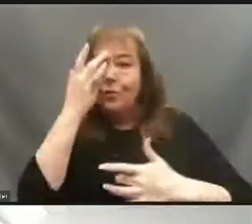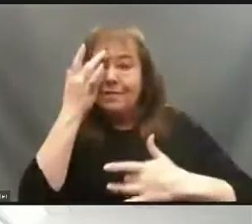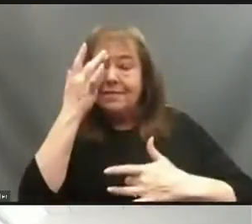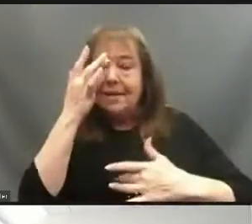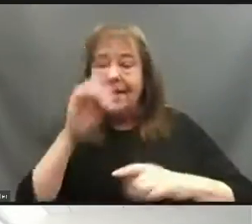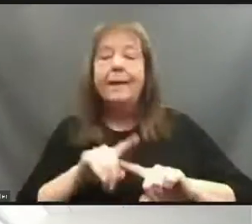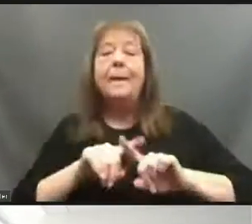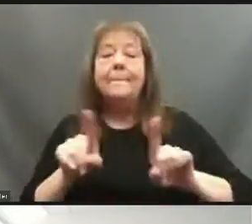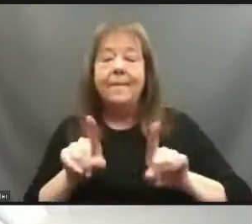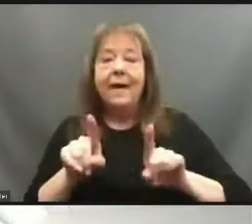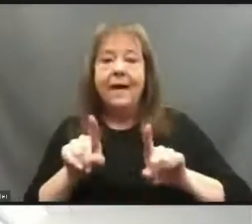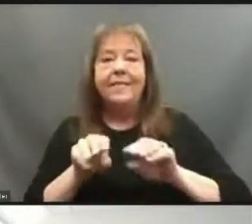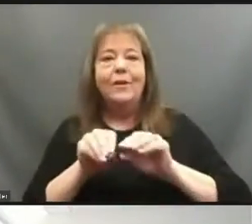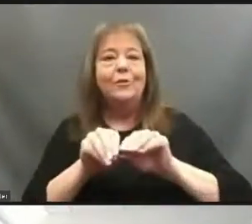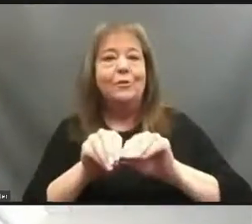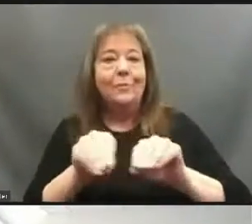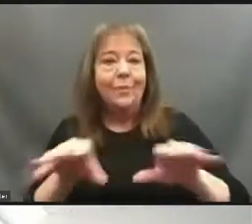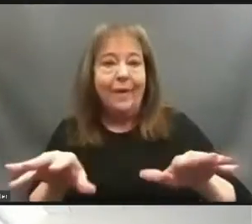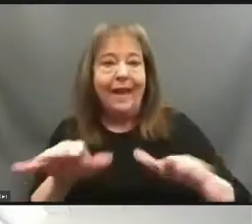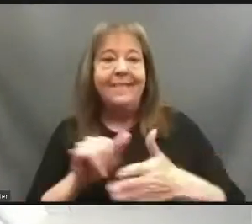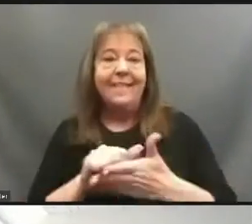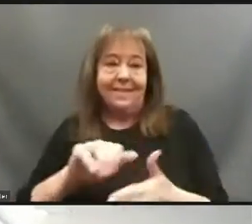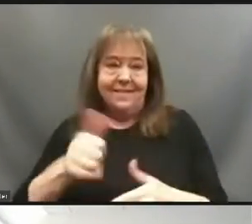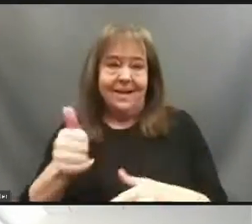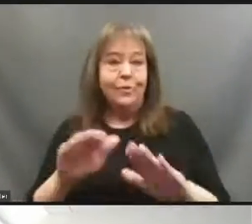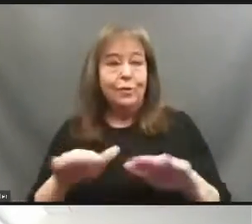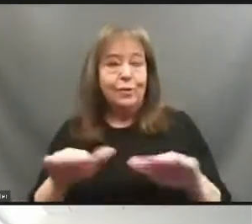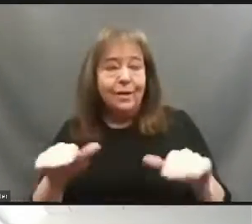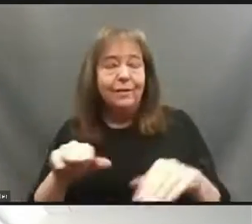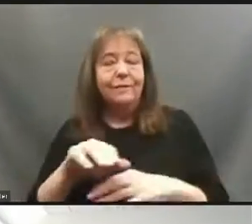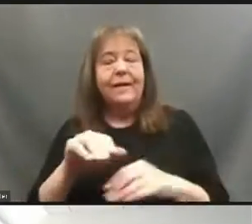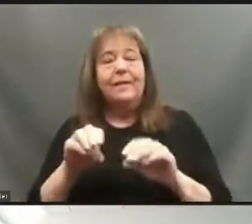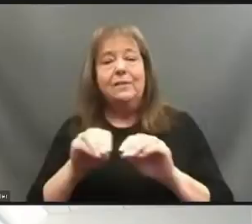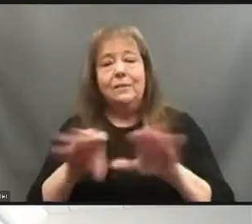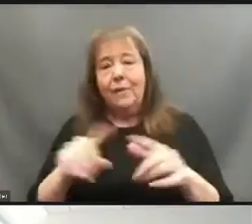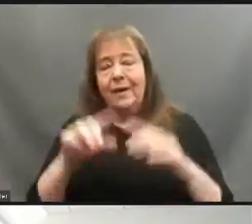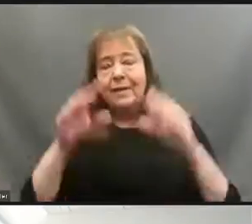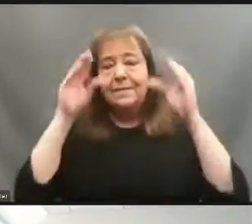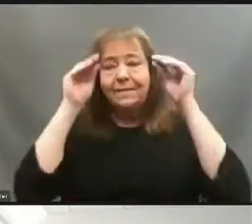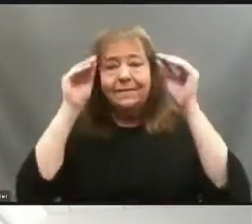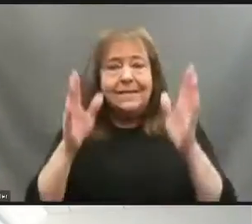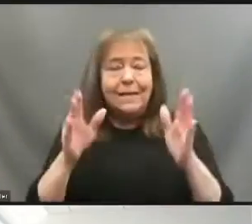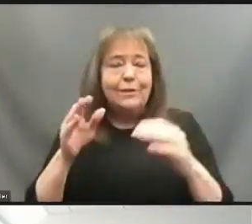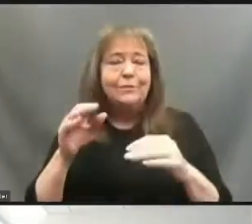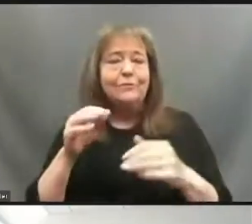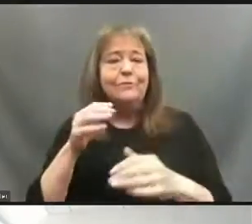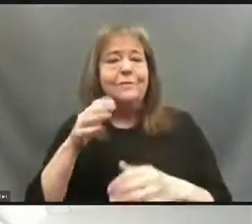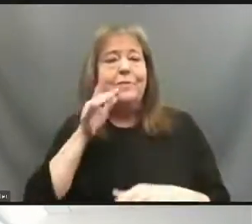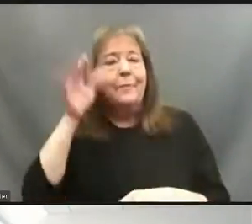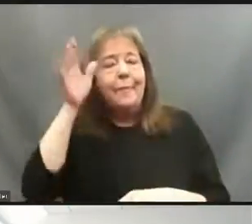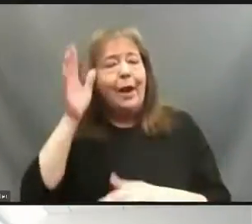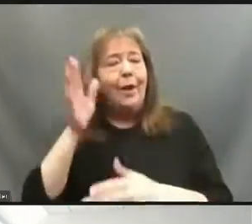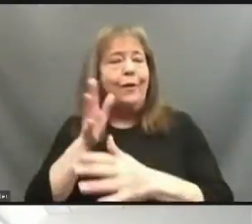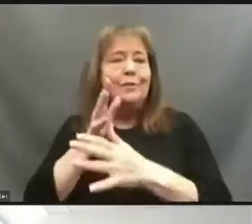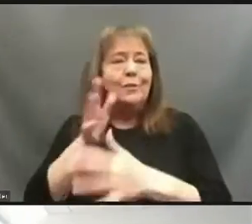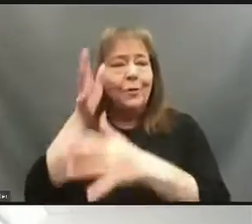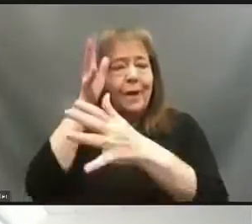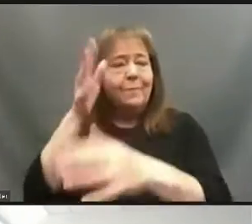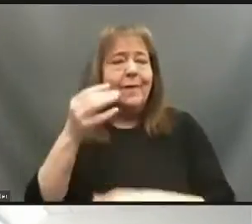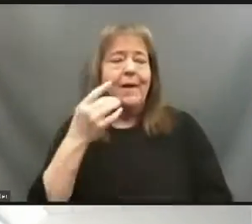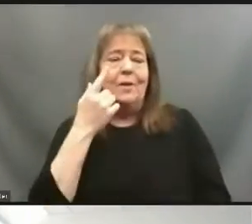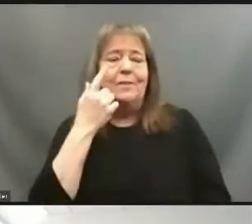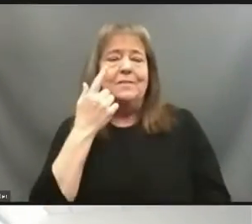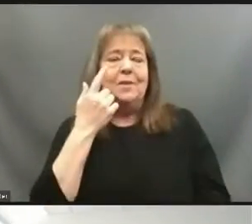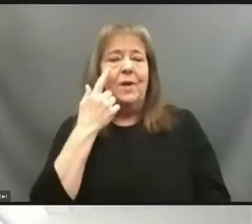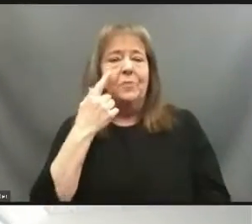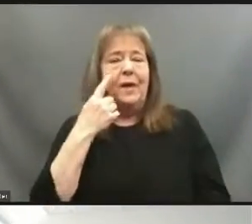share that and spread that to other children and teachers and grandparents and parents. And so as we look at our community as a